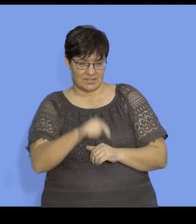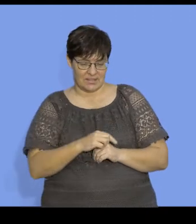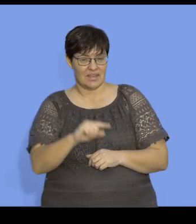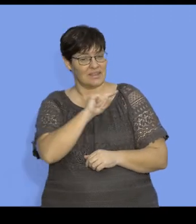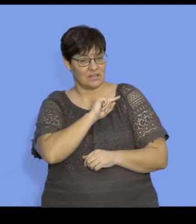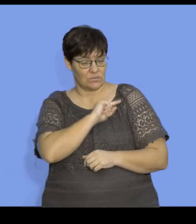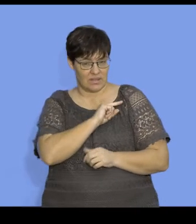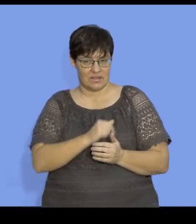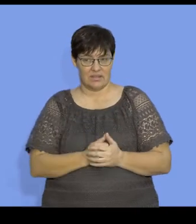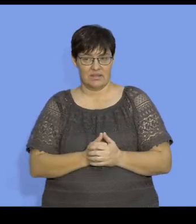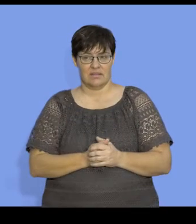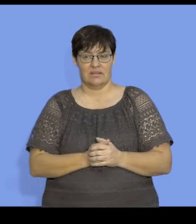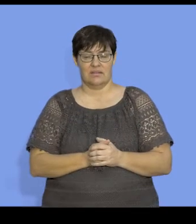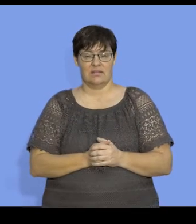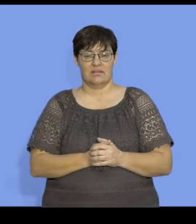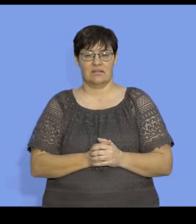therefore,